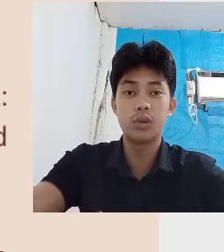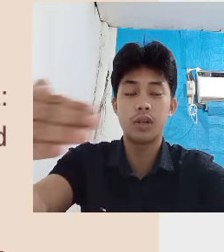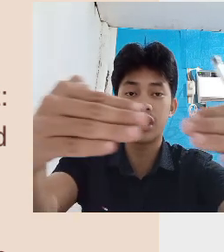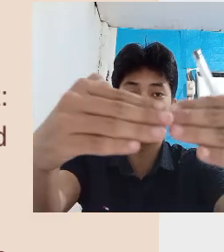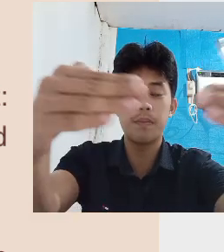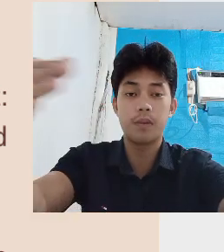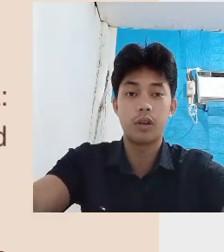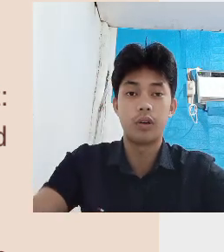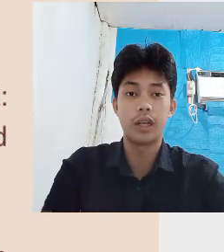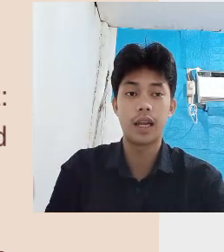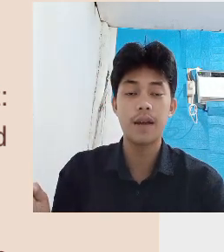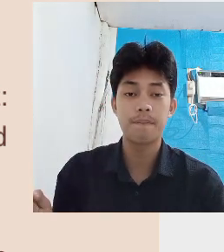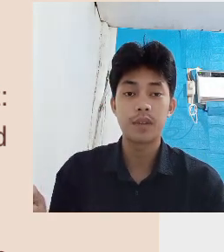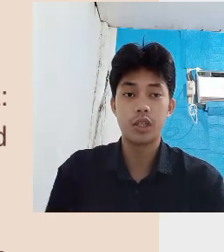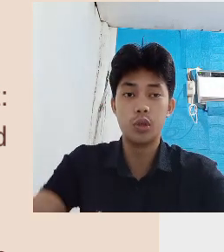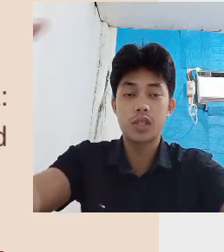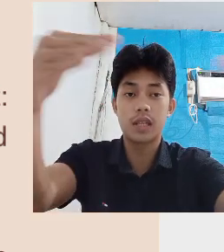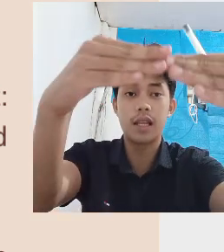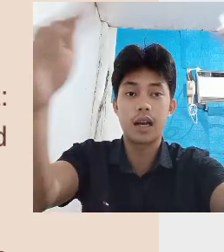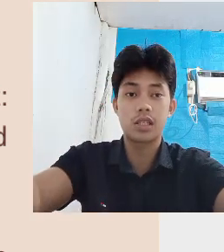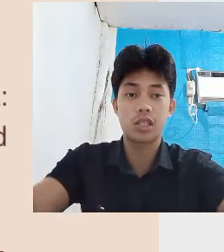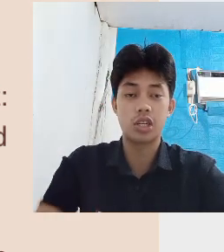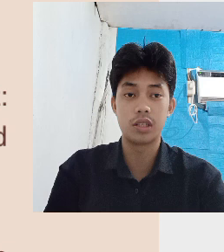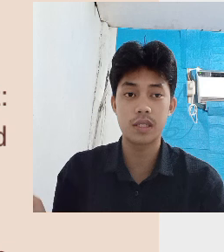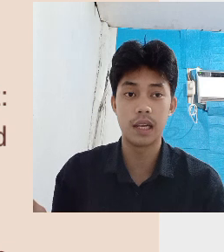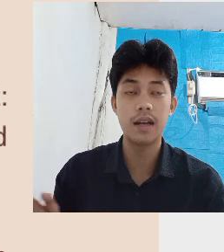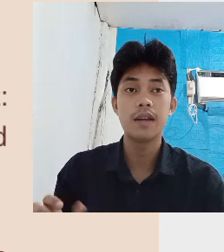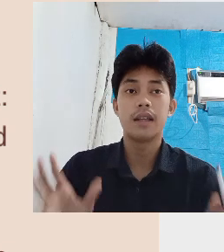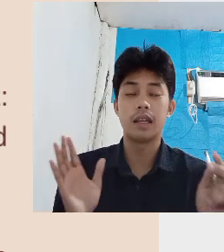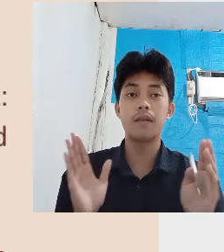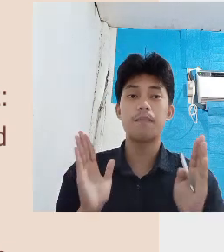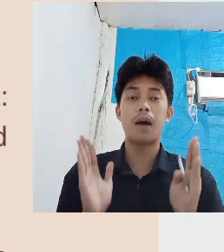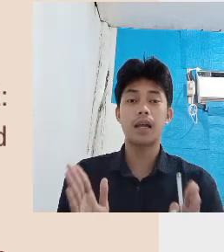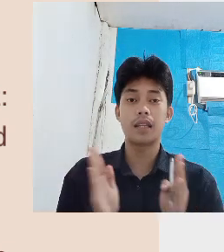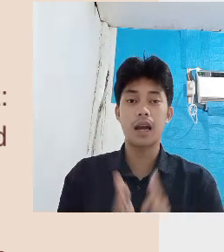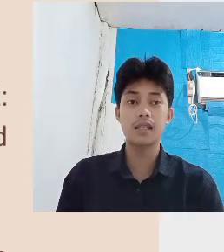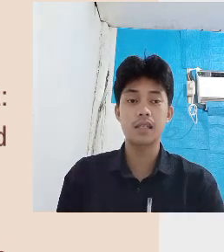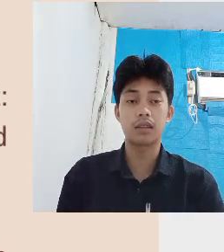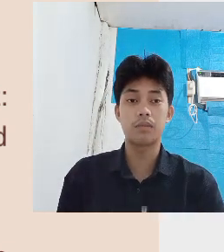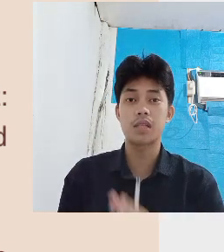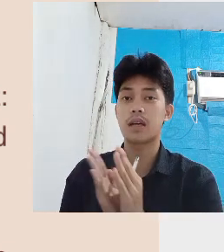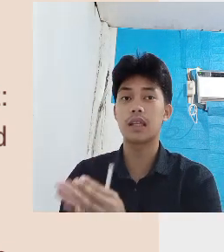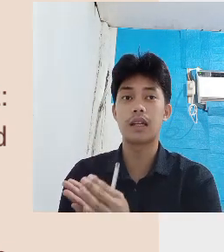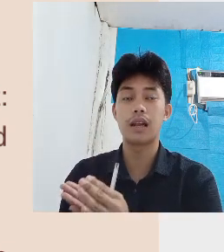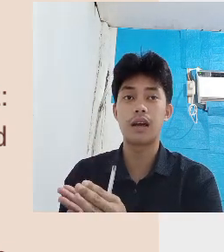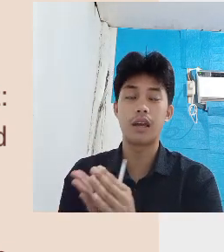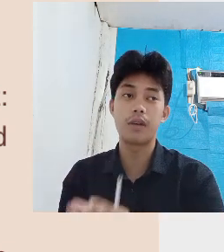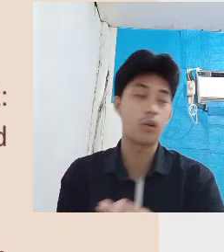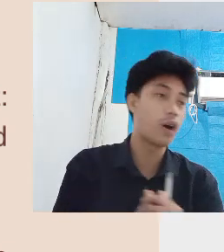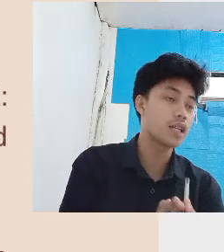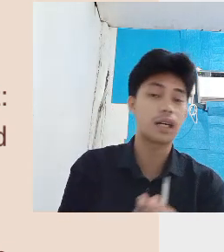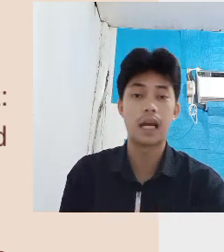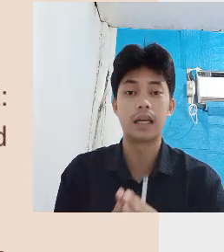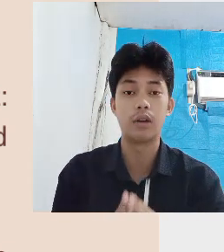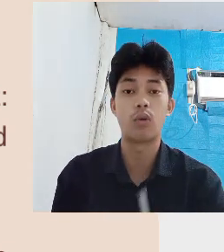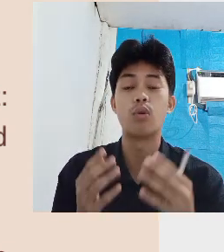magkuhaan ka ng U na shape, or nga na, U style ang chairs nila. Then, para dira ka sa center, mas makita nila even